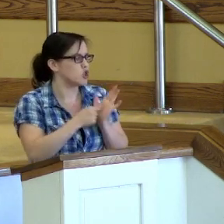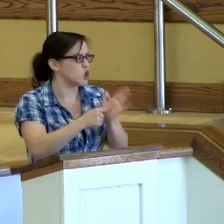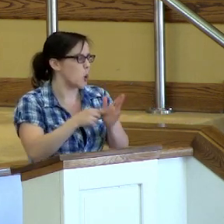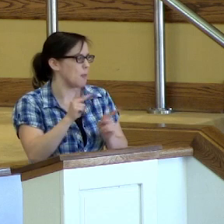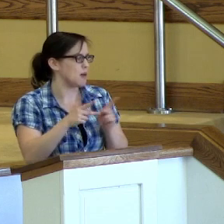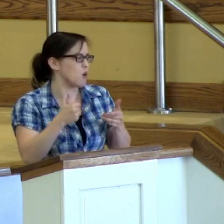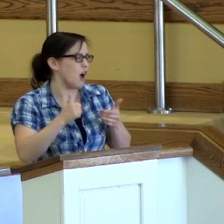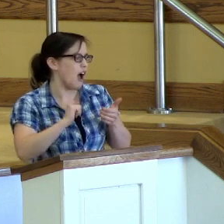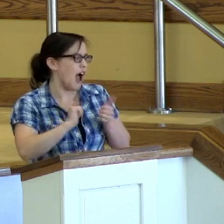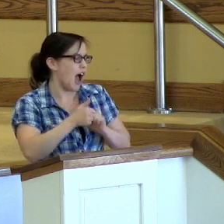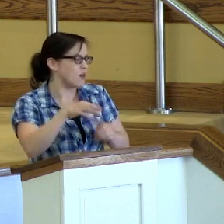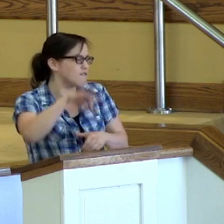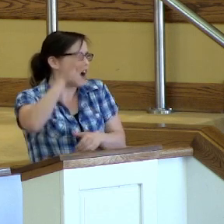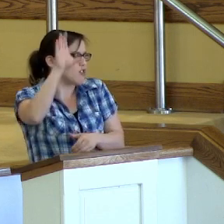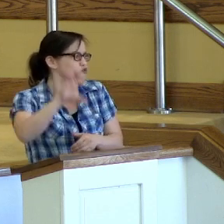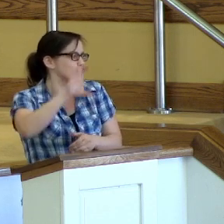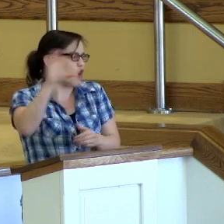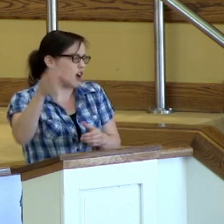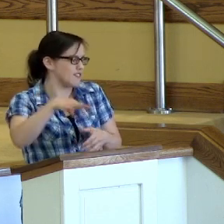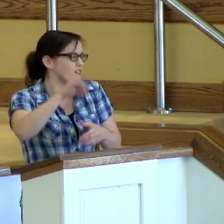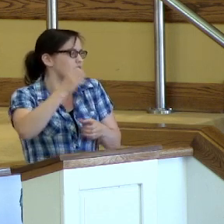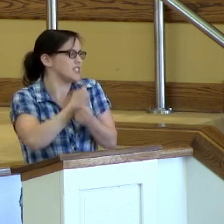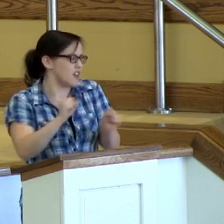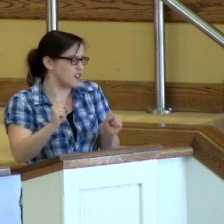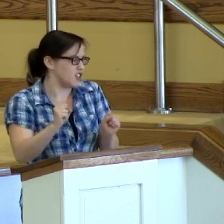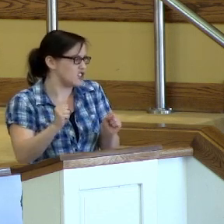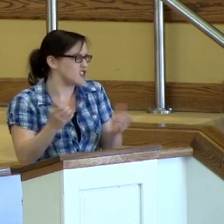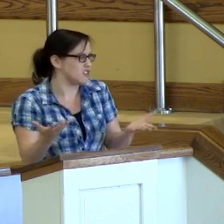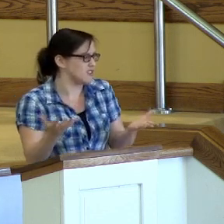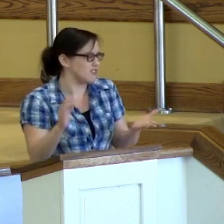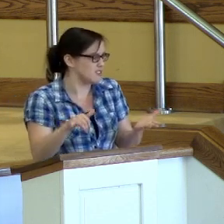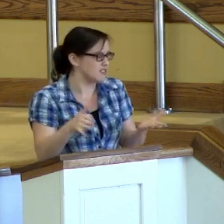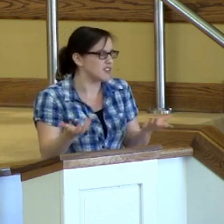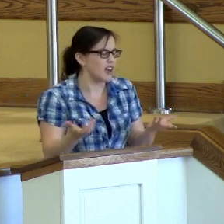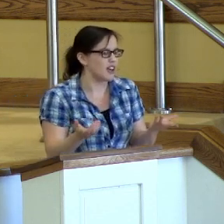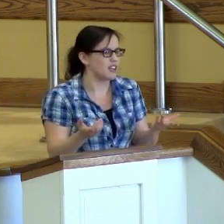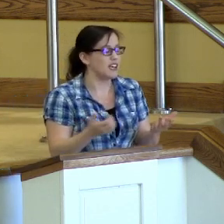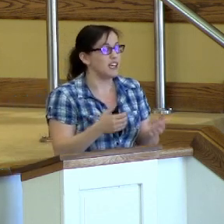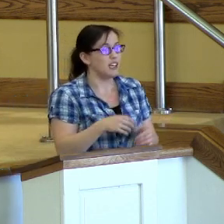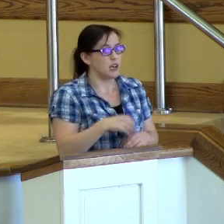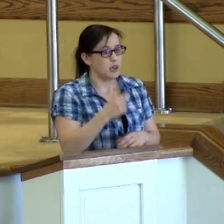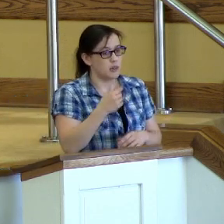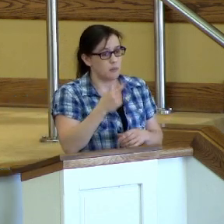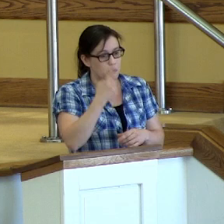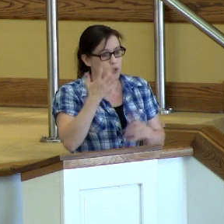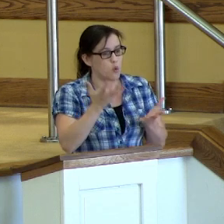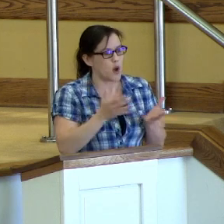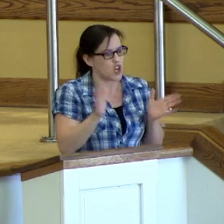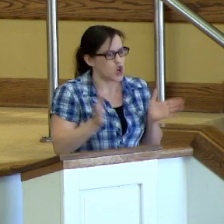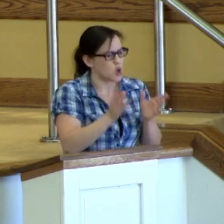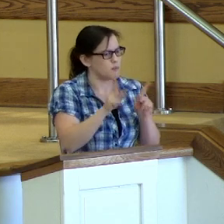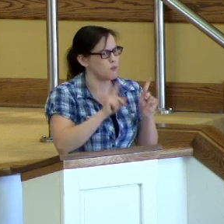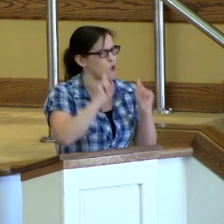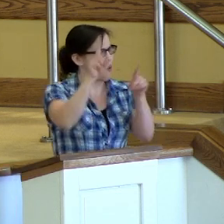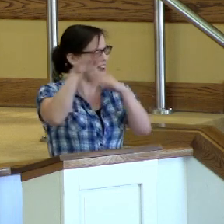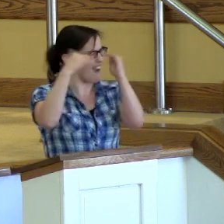up. I mean, look at today. Look how warm it got. But this is nothing compared to hell. It's nothing compared to what hell's going to be.